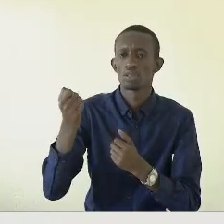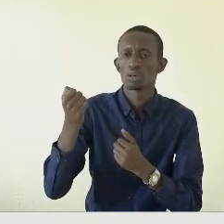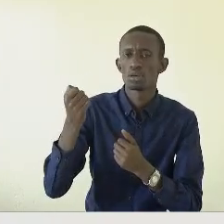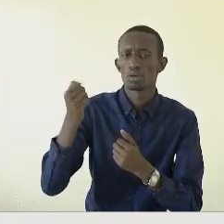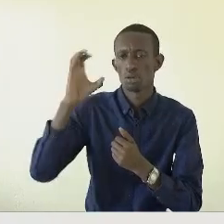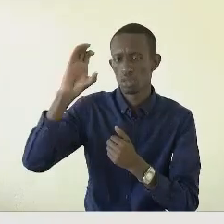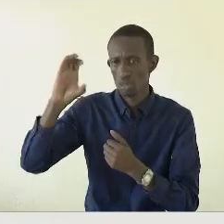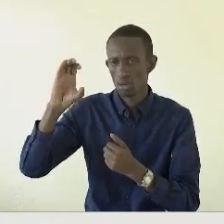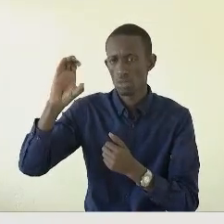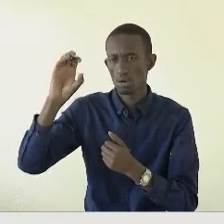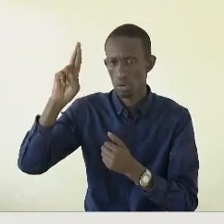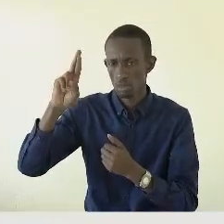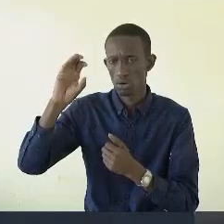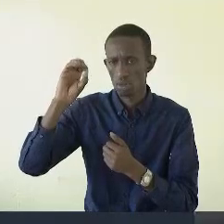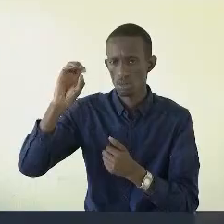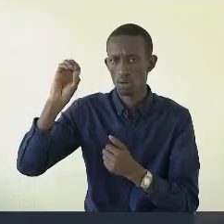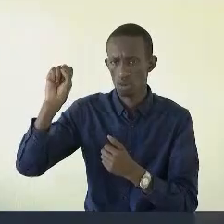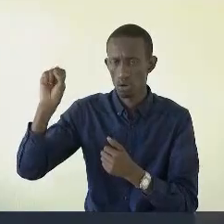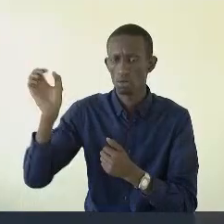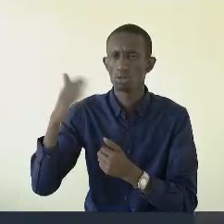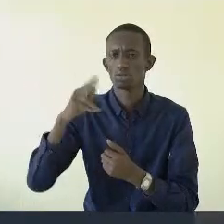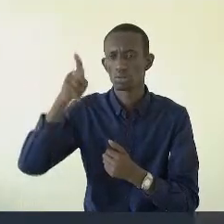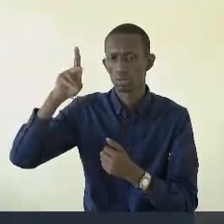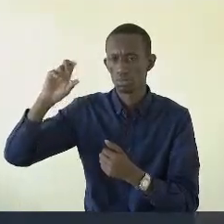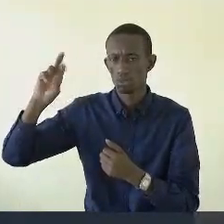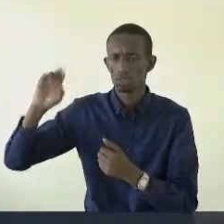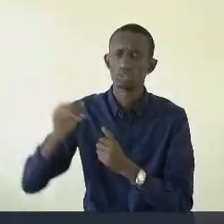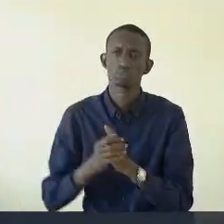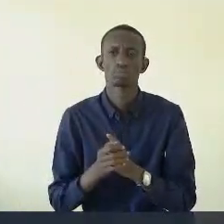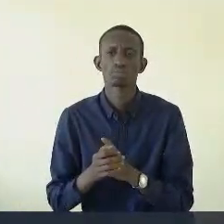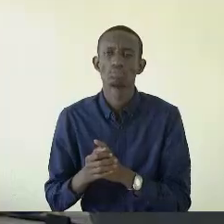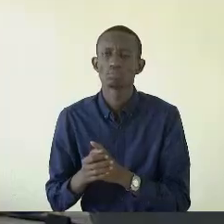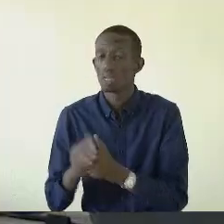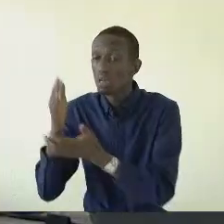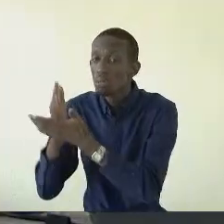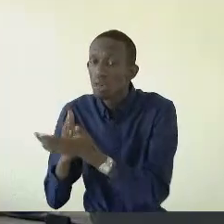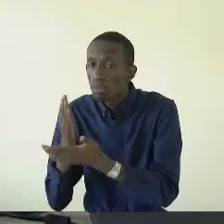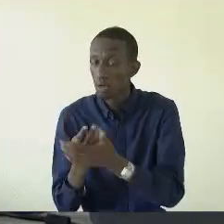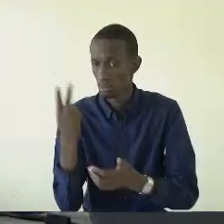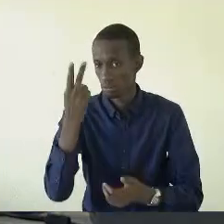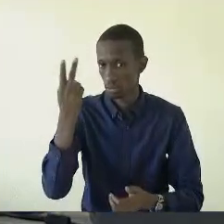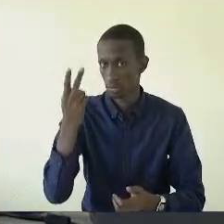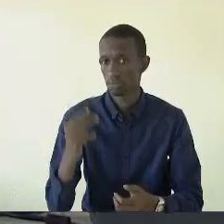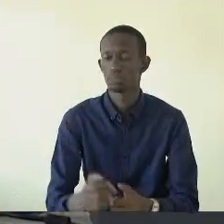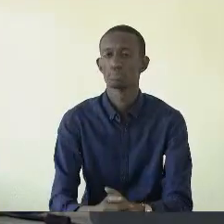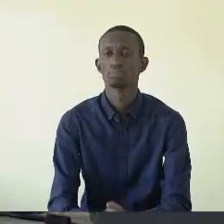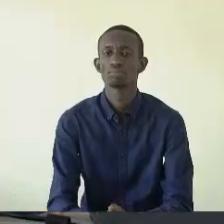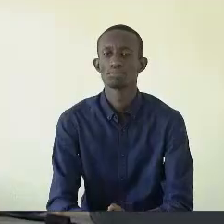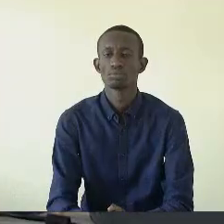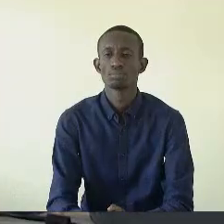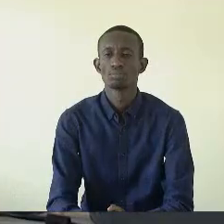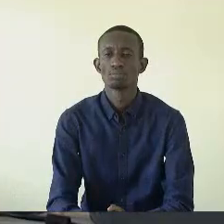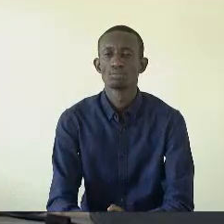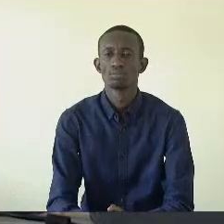cross-pollination. We also have self-pollination. Here we can say we have